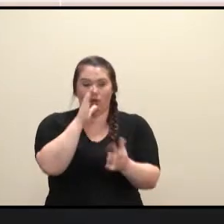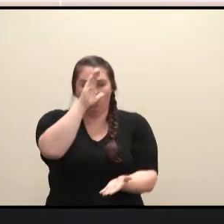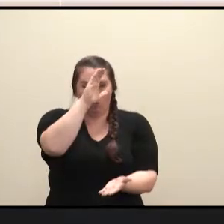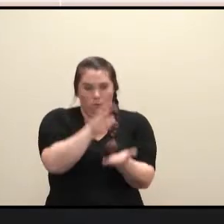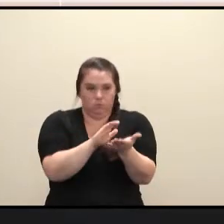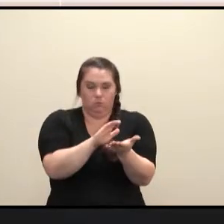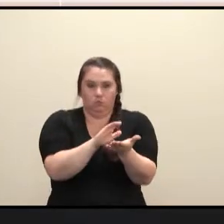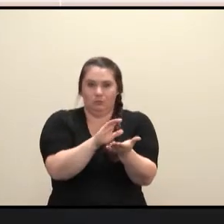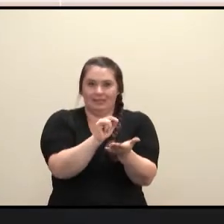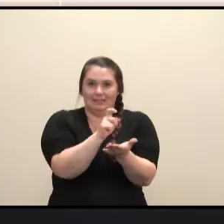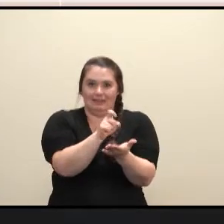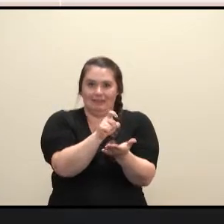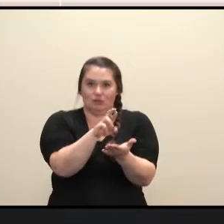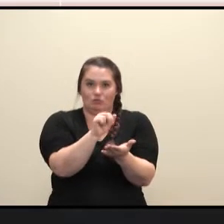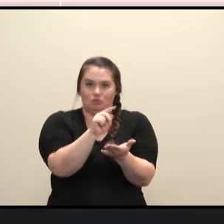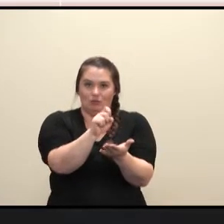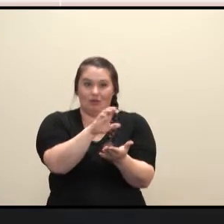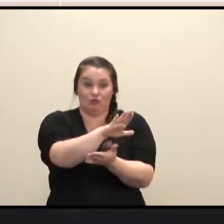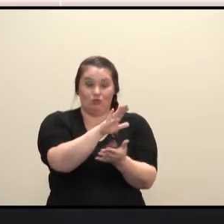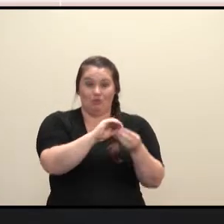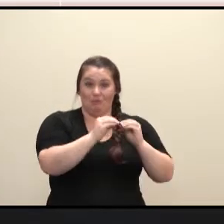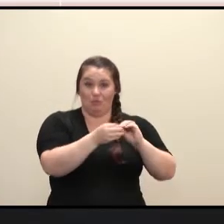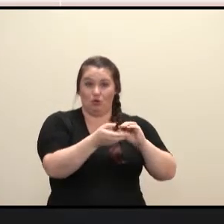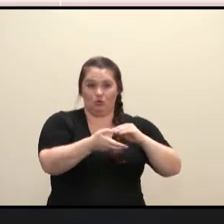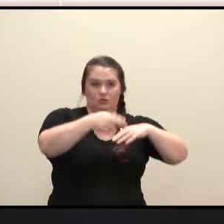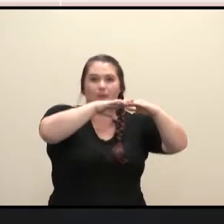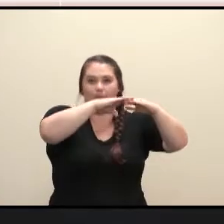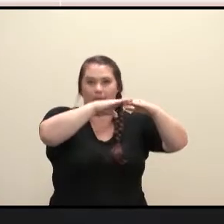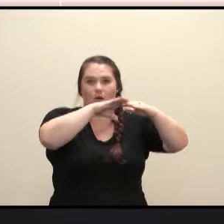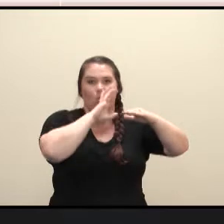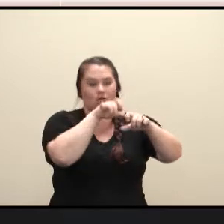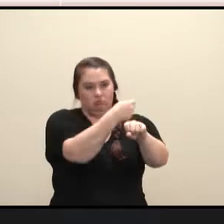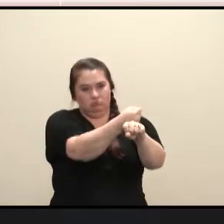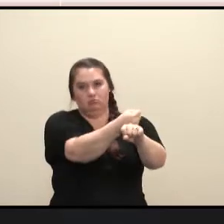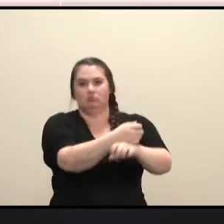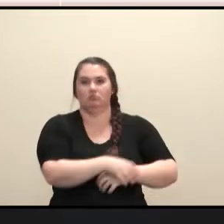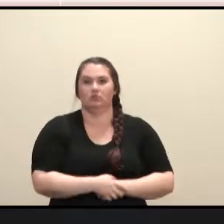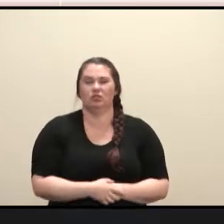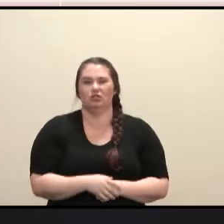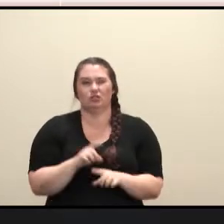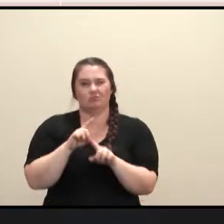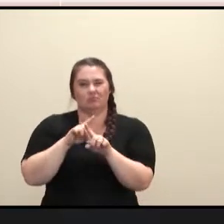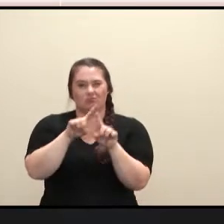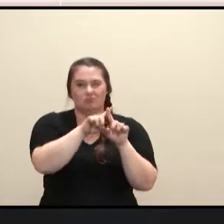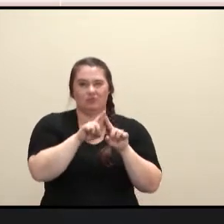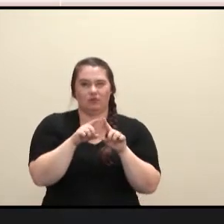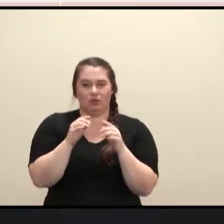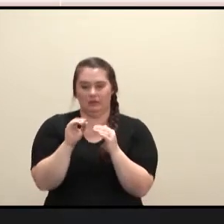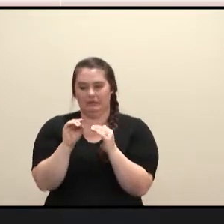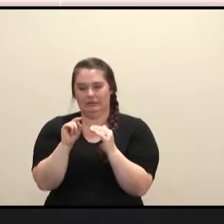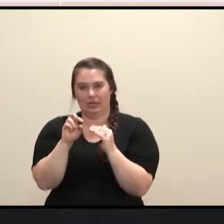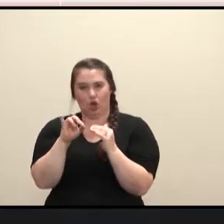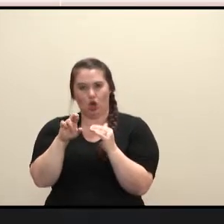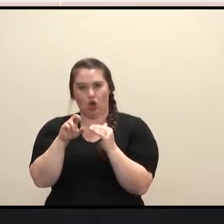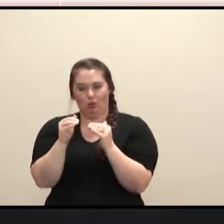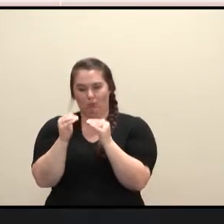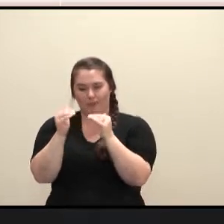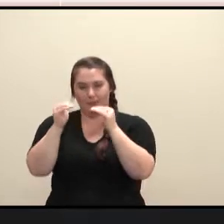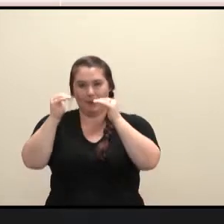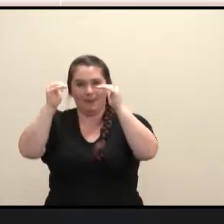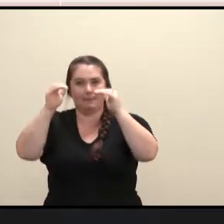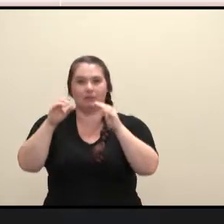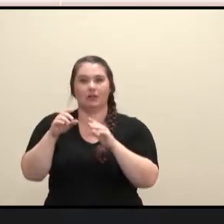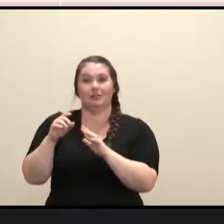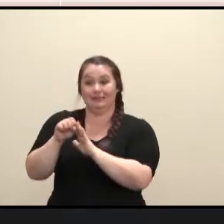rate as your values go up. And so there's a couple of tiers involved in that calculation. First, the